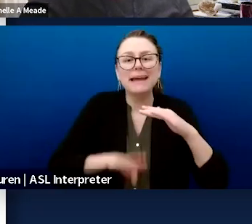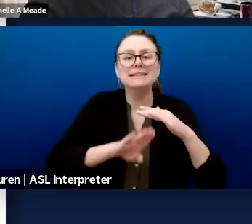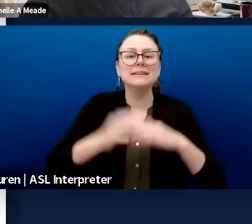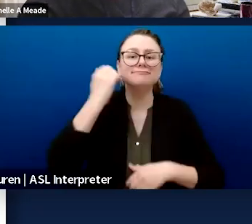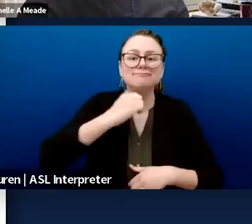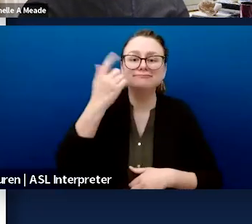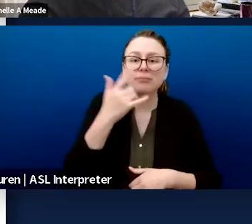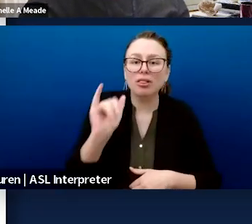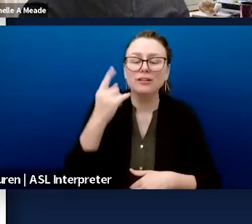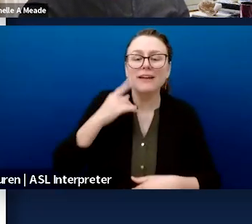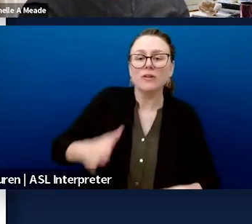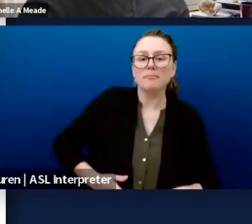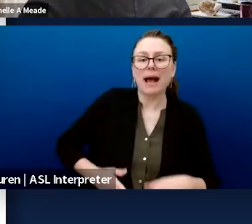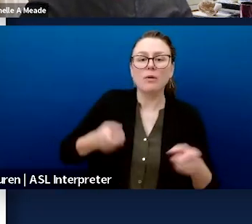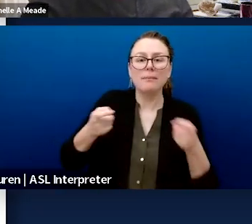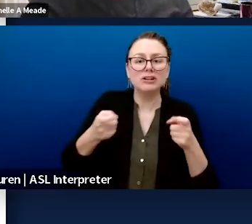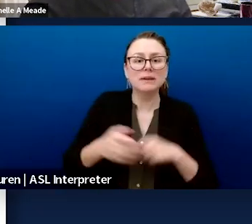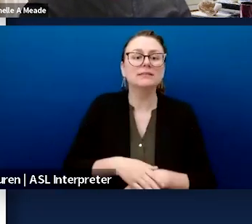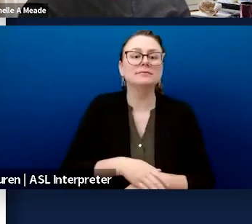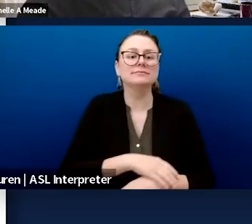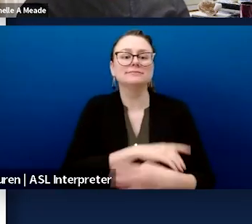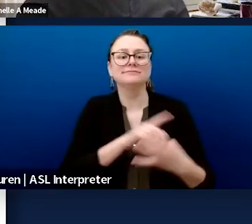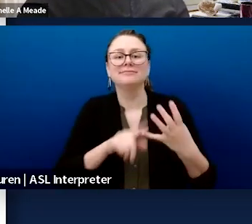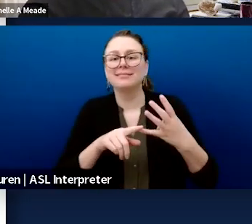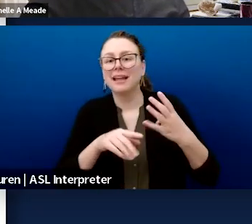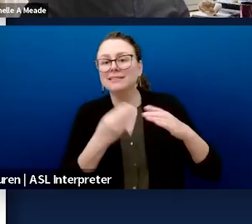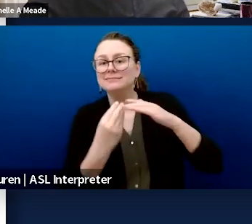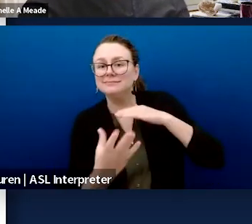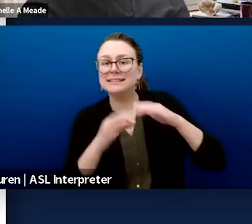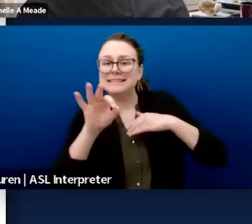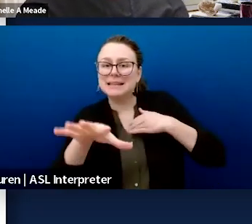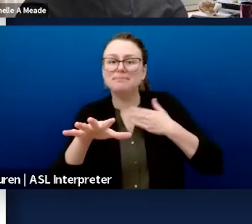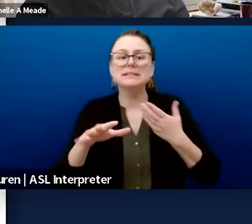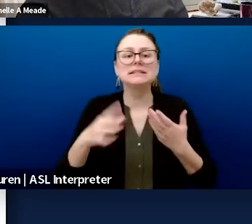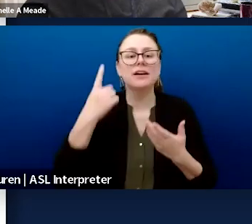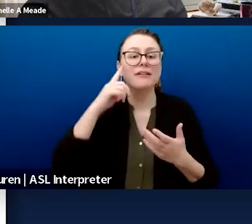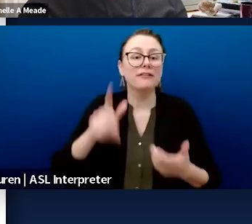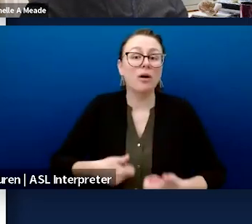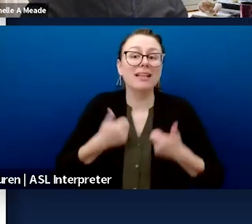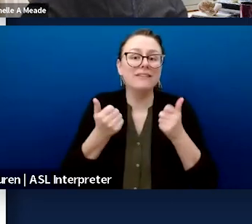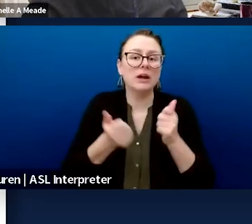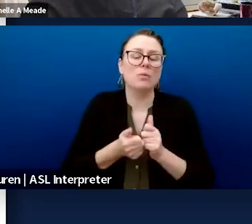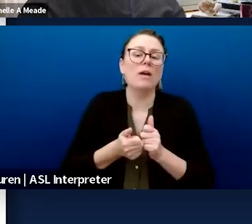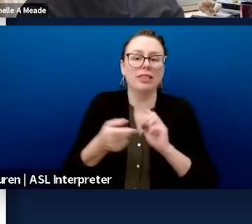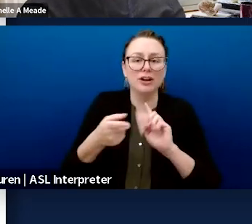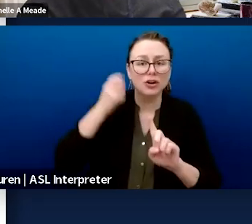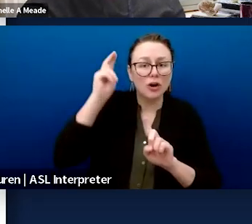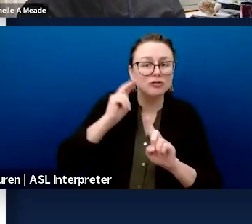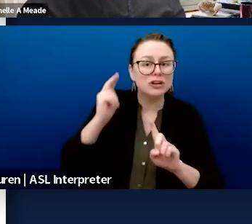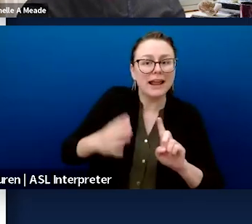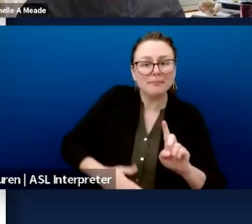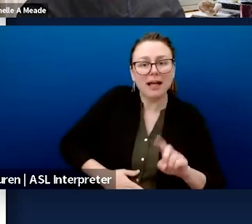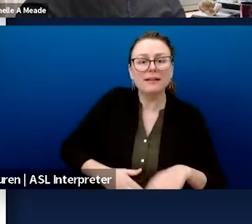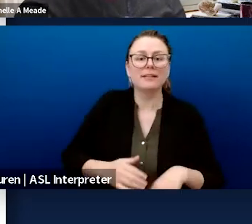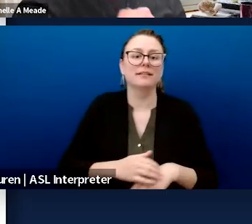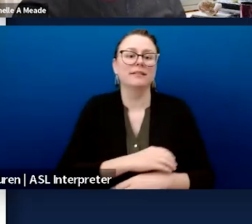management, and then back to tips and tricks on living with neurogenic bowel and bladder. Finally, we'll go